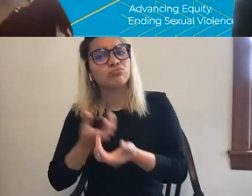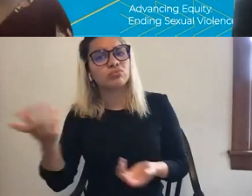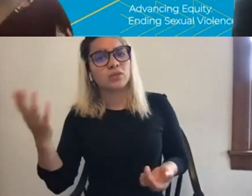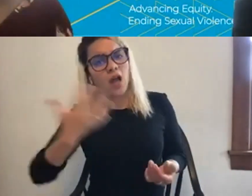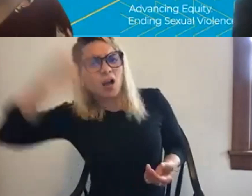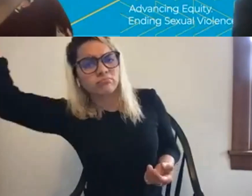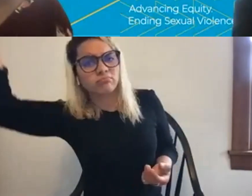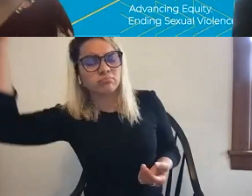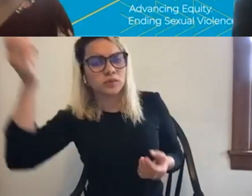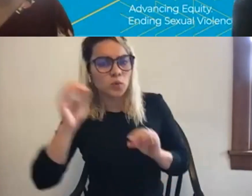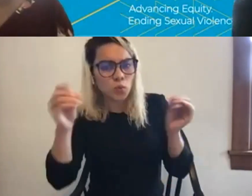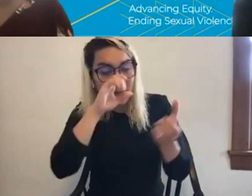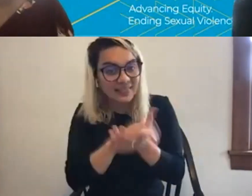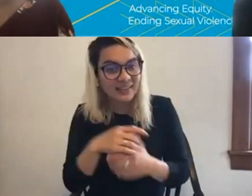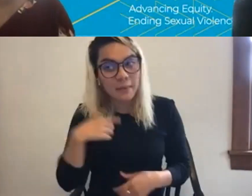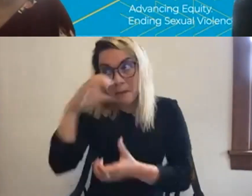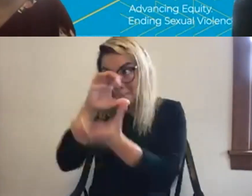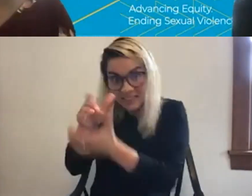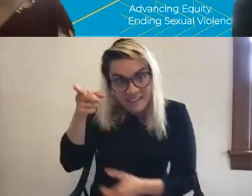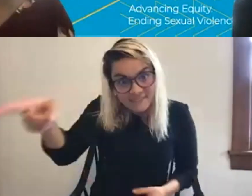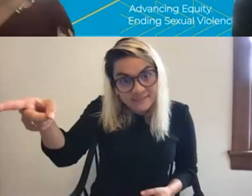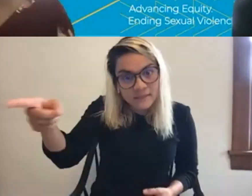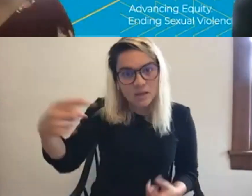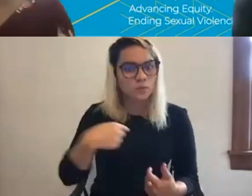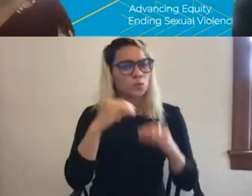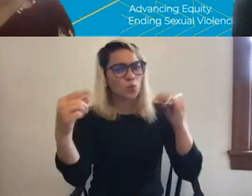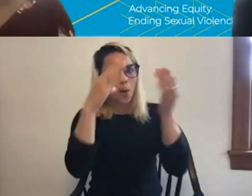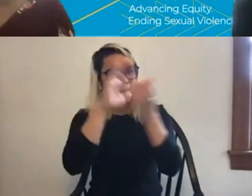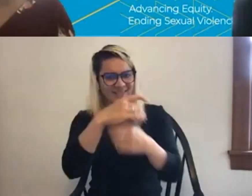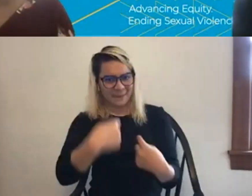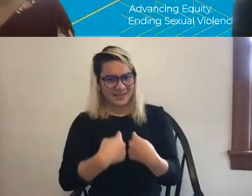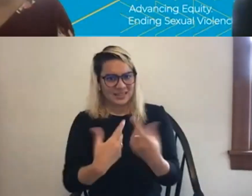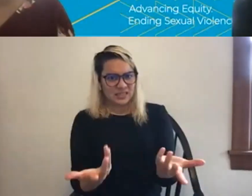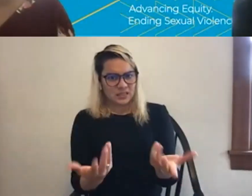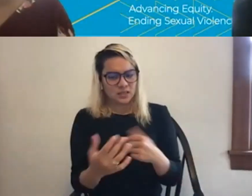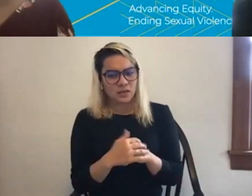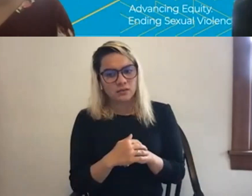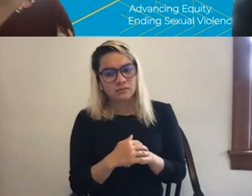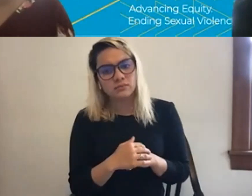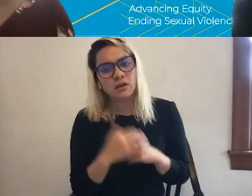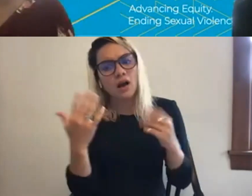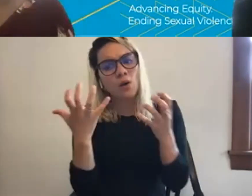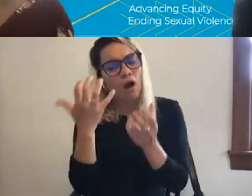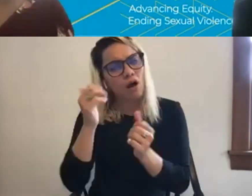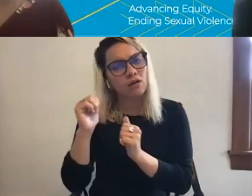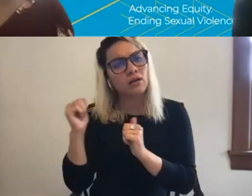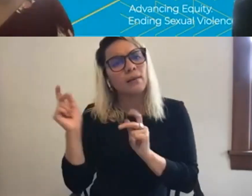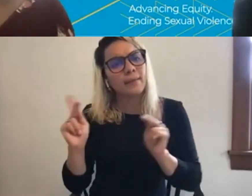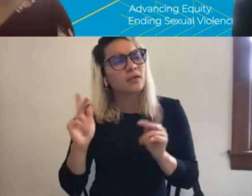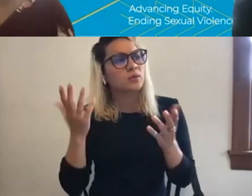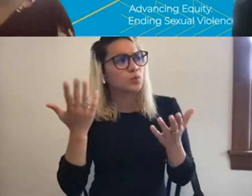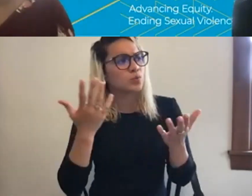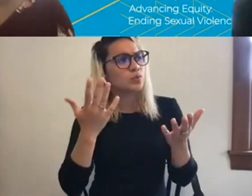wrong too. And it's important to me that everyone is believed when they Yeah. experience something like